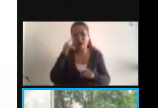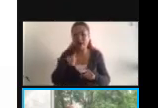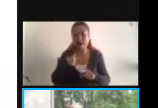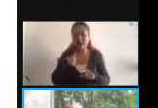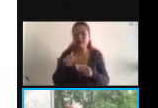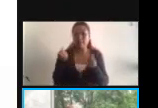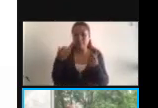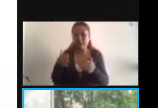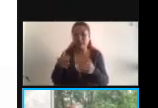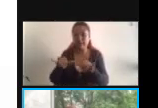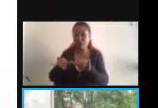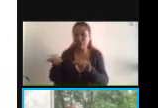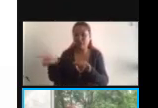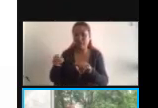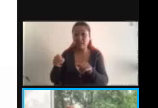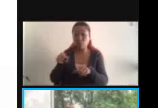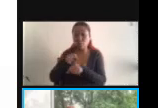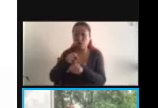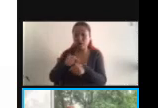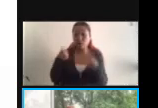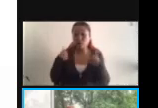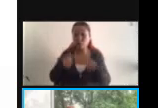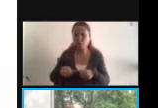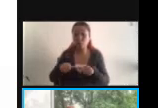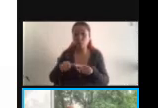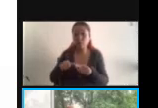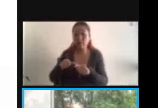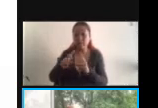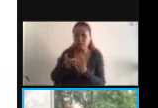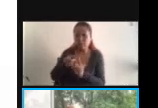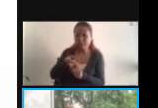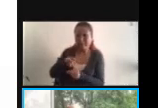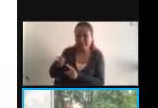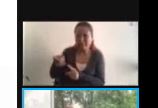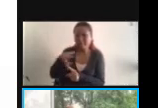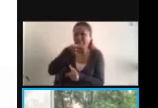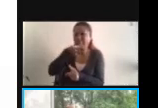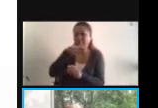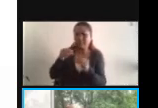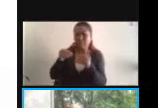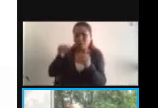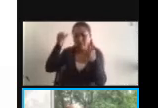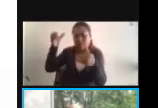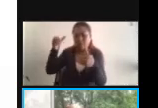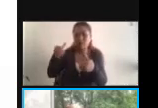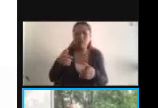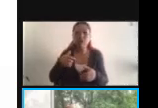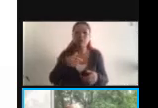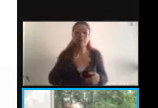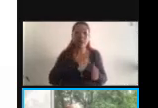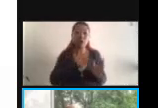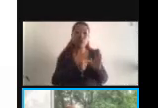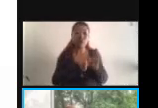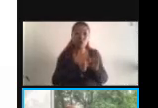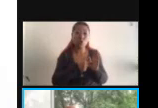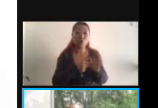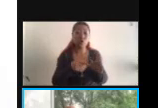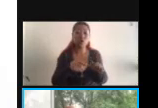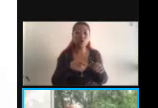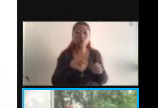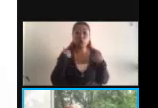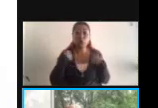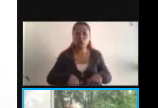engineering department who can talk more about all these things. My role as a human factors engineer is to make sure the